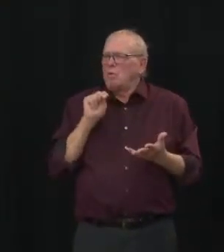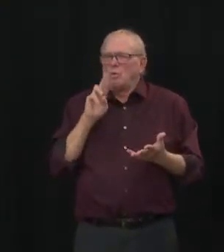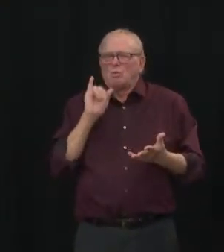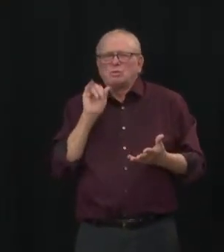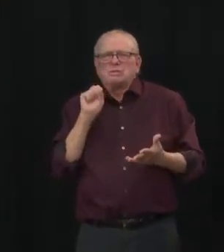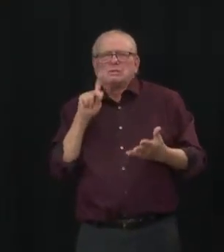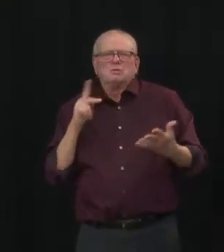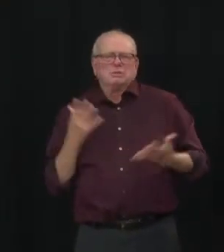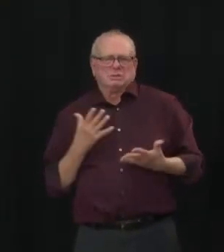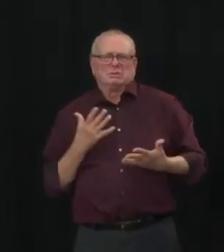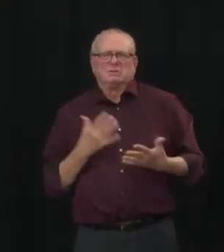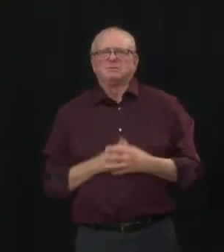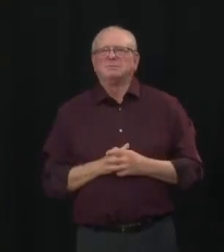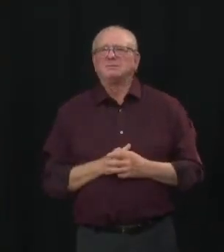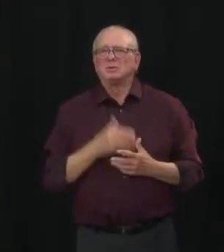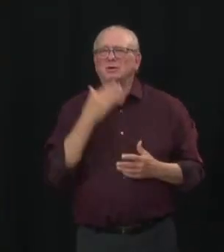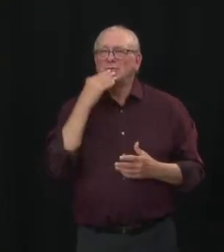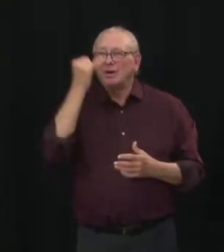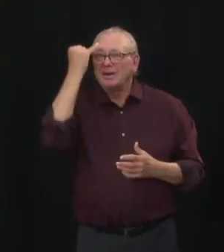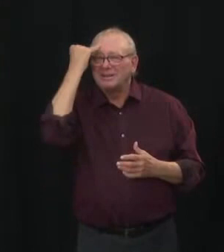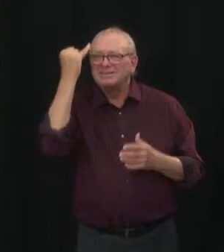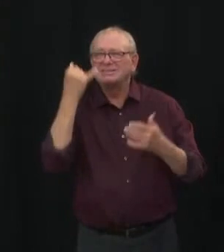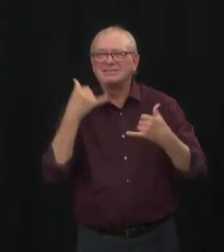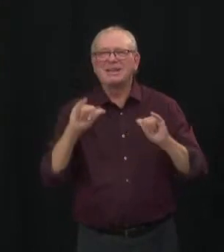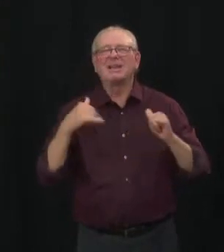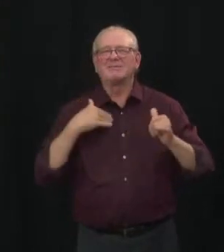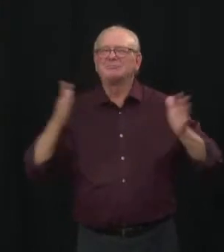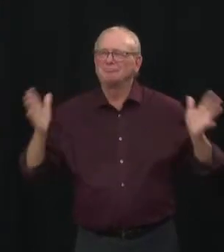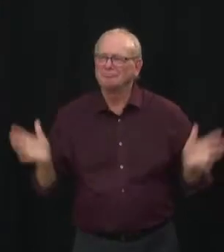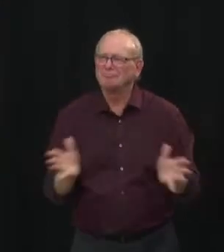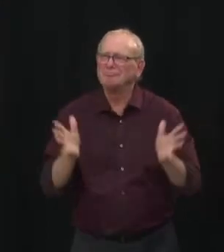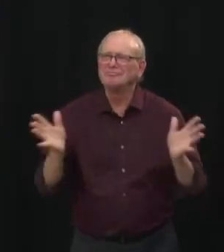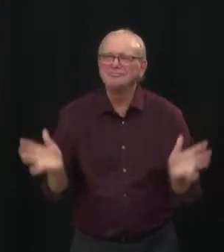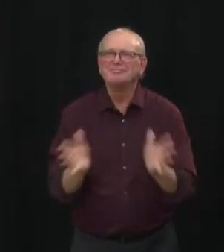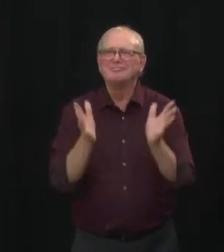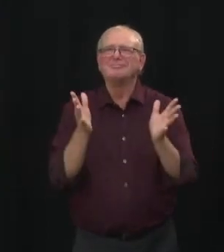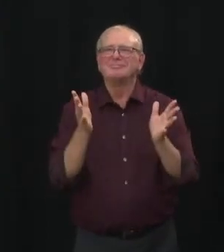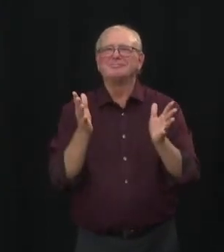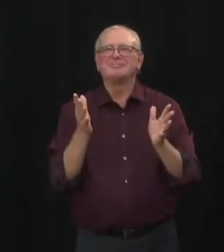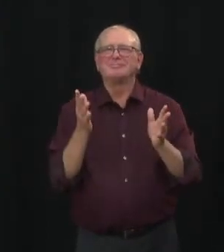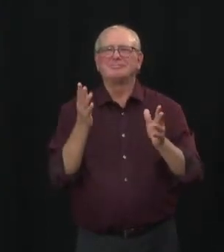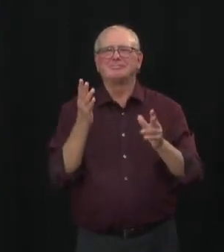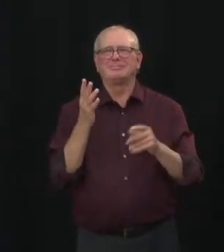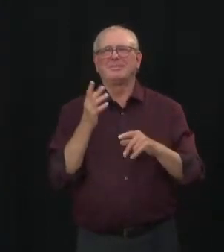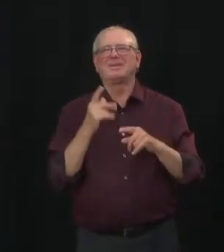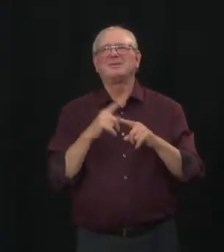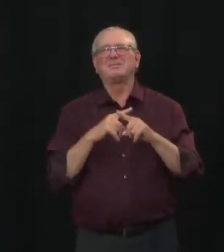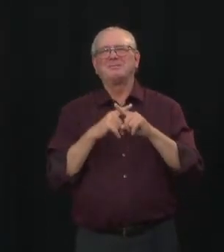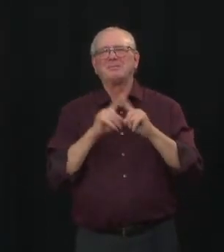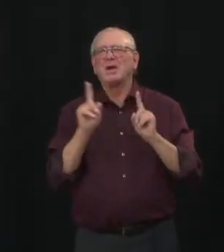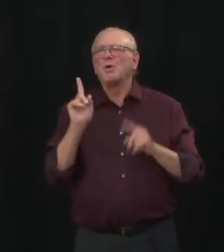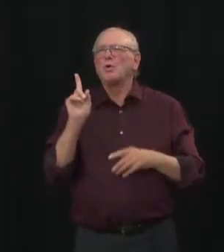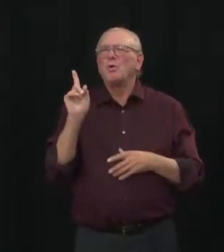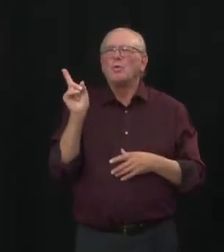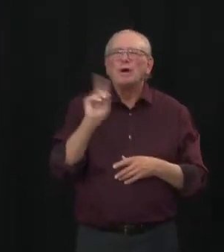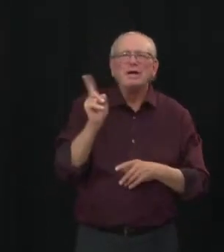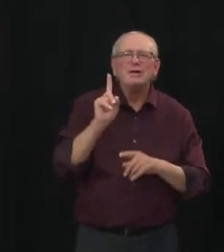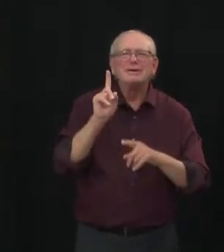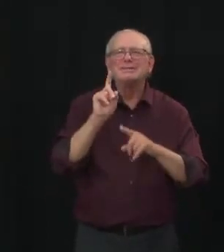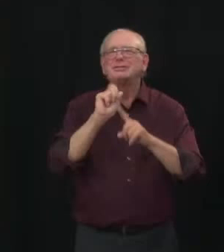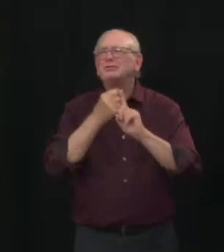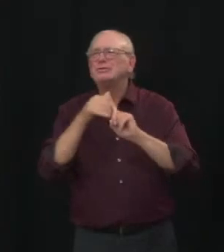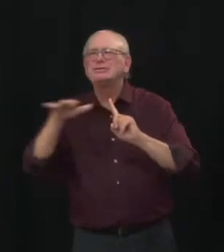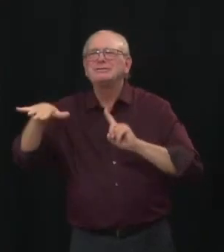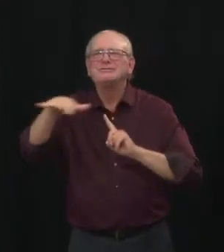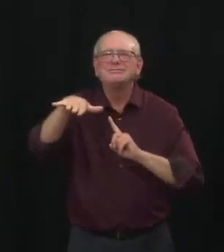prudent measure, and I would encourage people to consider, again, their context, their own risk factors, the risk factors of those around